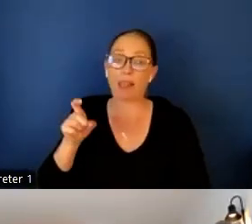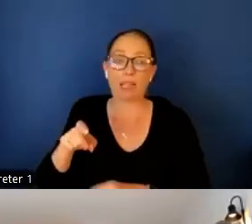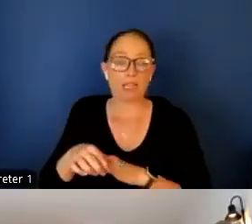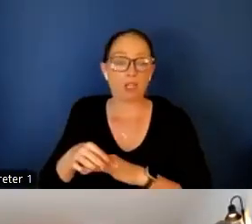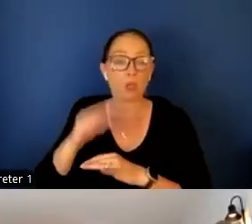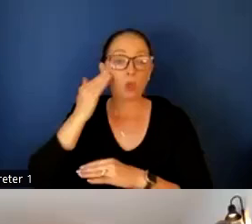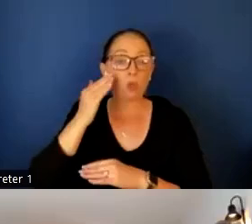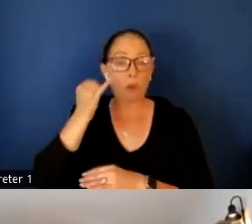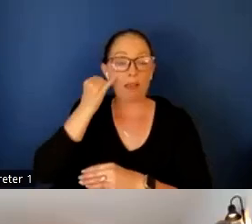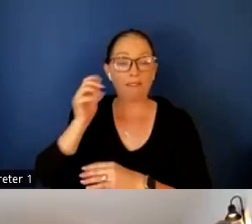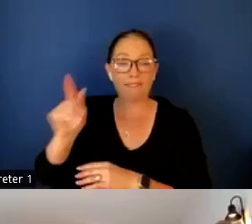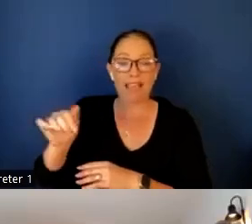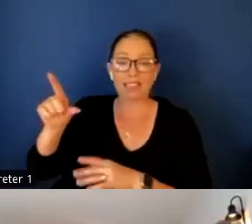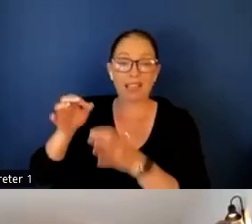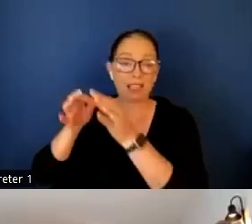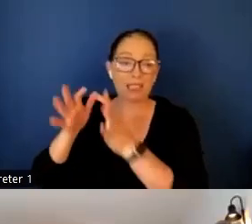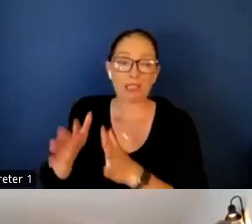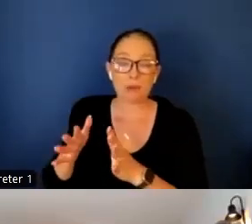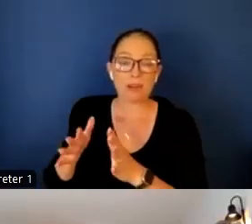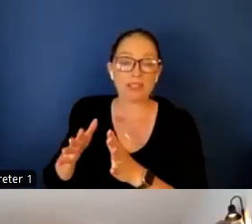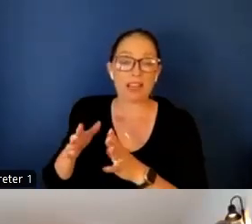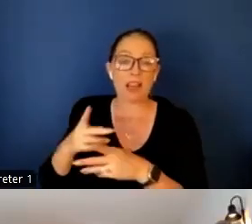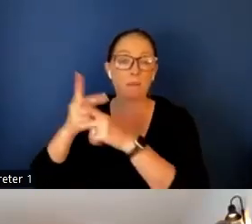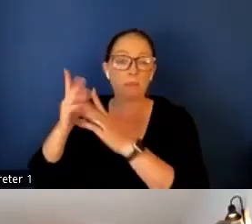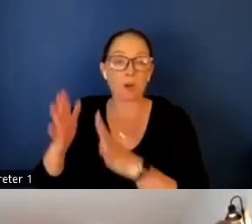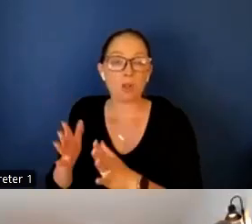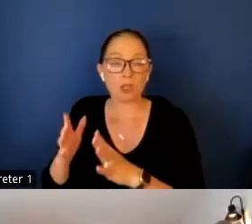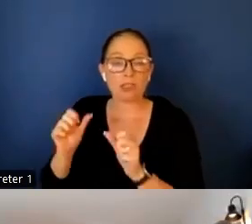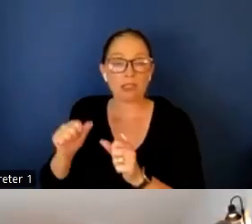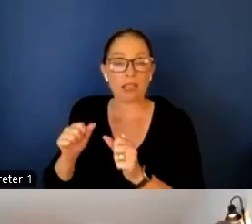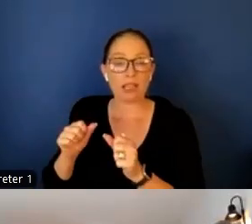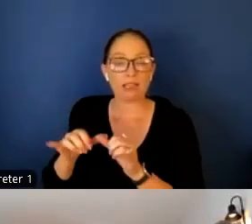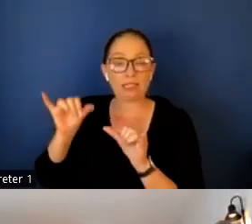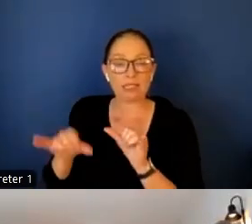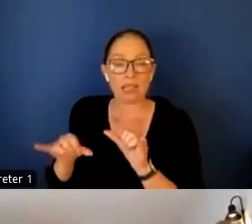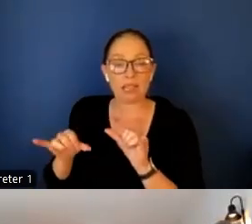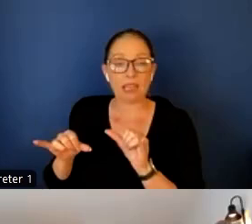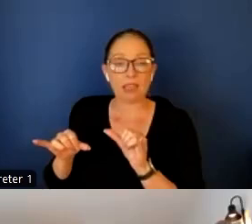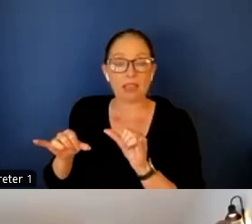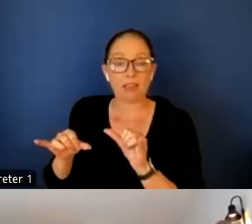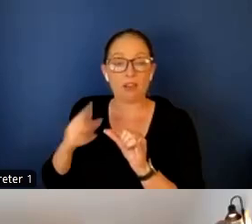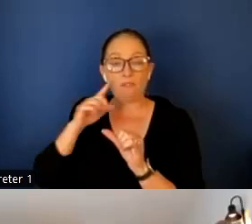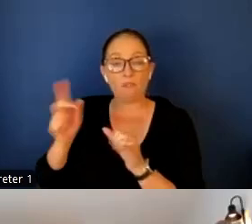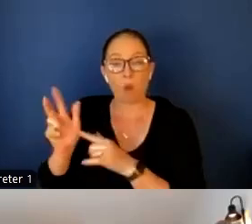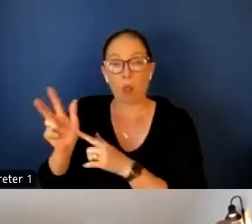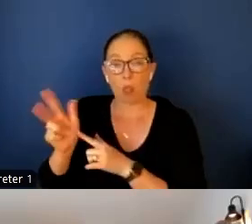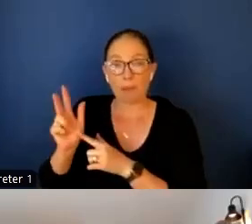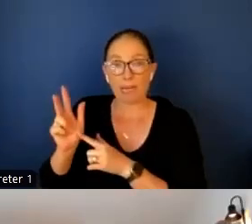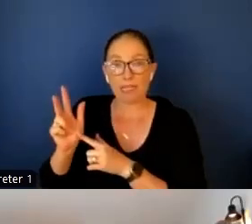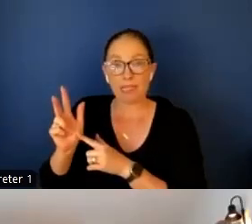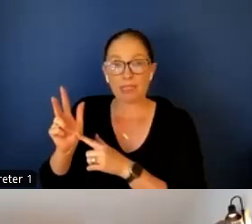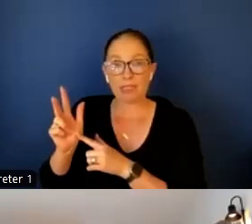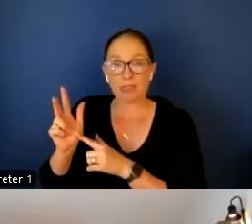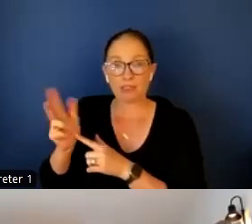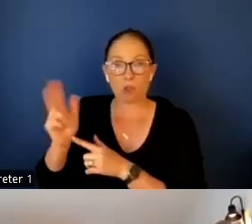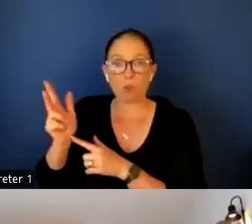ASL interpreters and our producers are okay staying on for an extra, just like really 3 more minutes, if that's okay